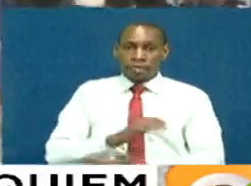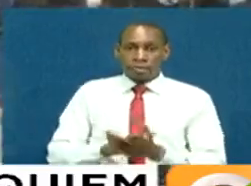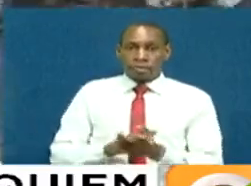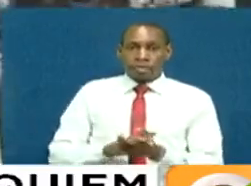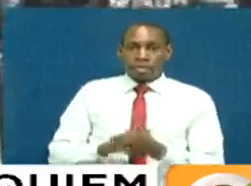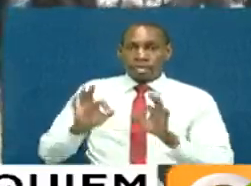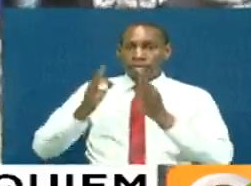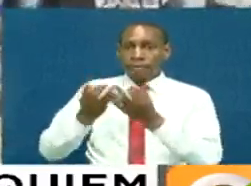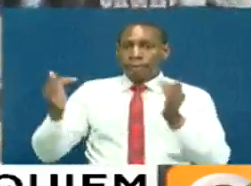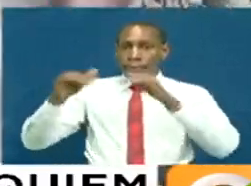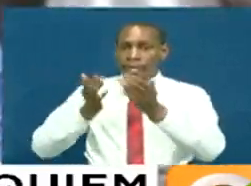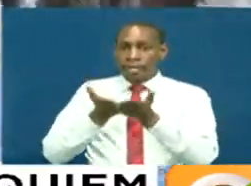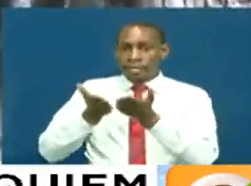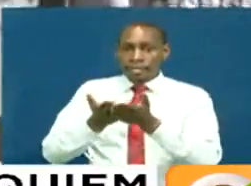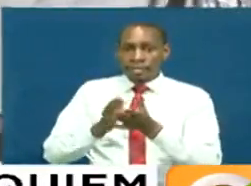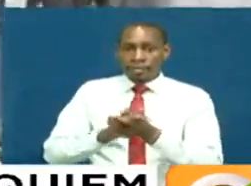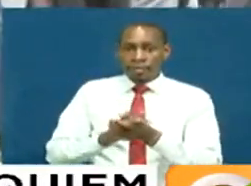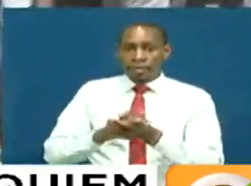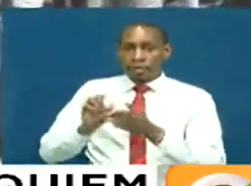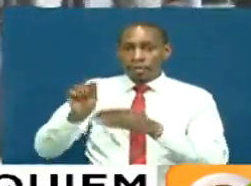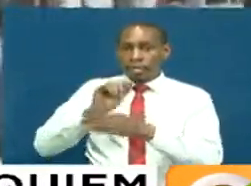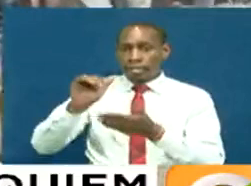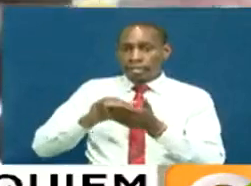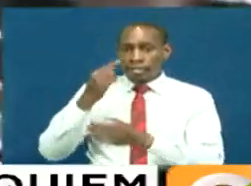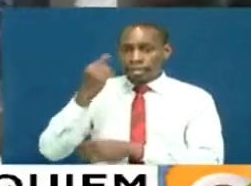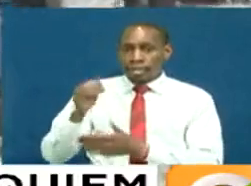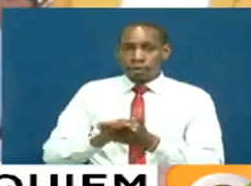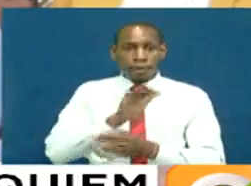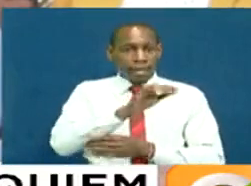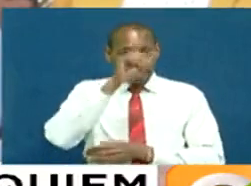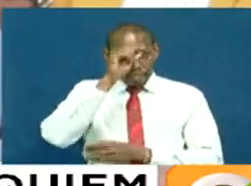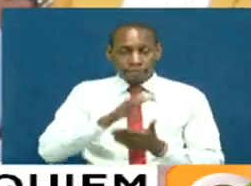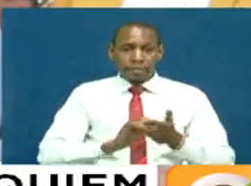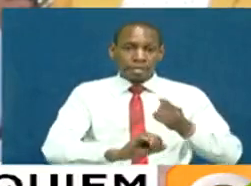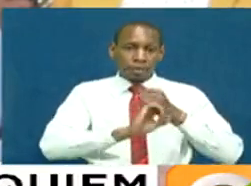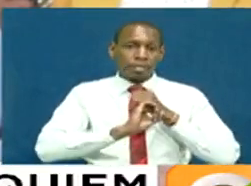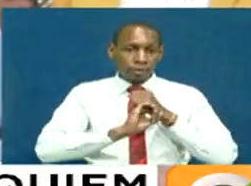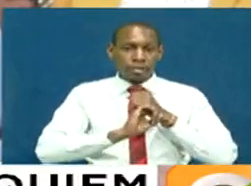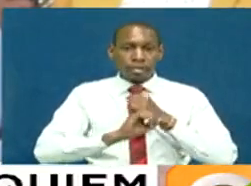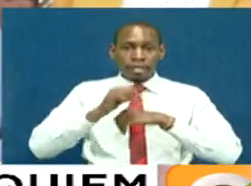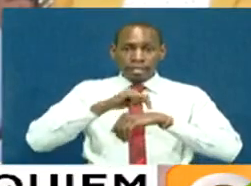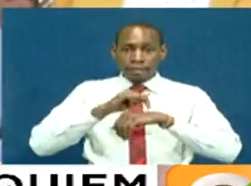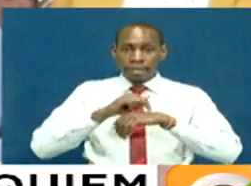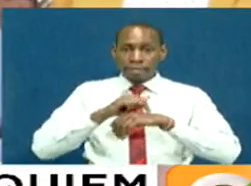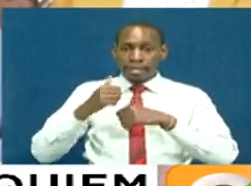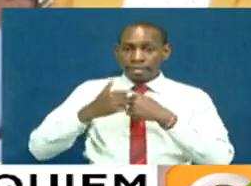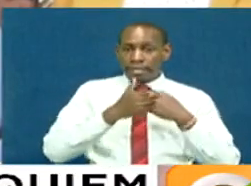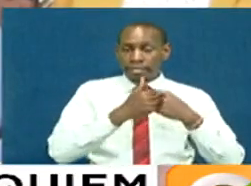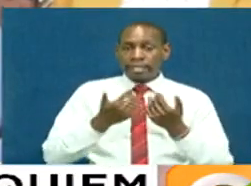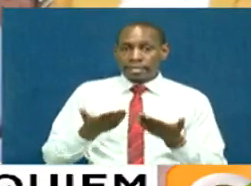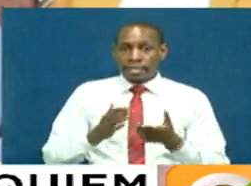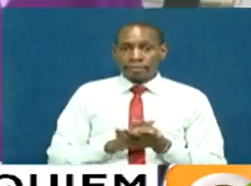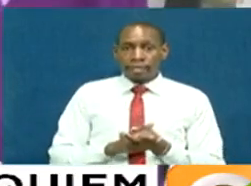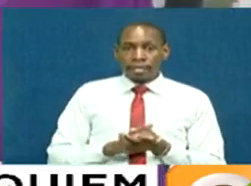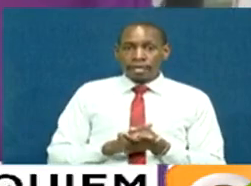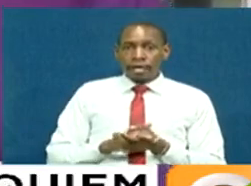grieving families who attended the service at Kongoni Trading Centre have called on the government to support them during this difficult time, as